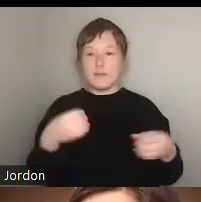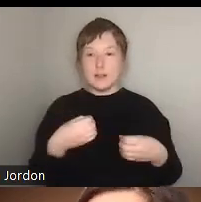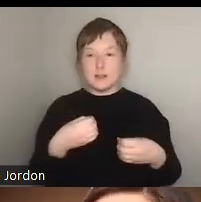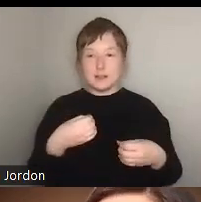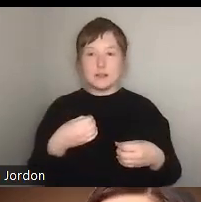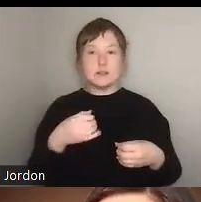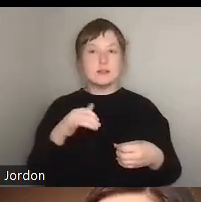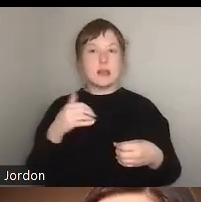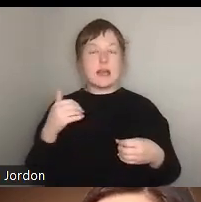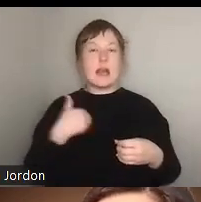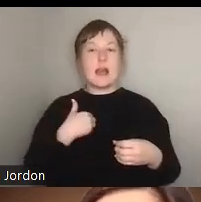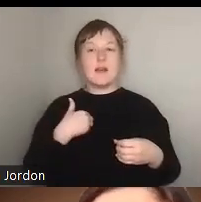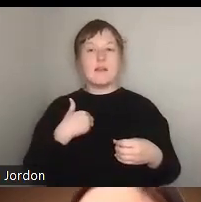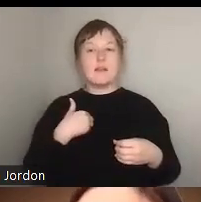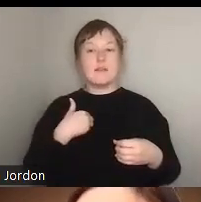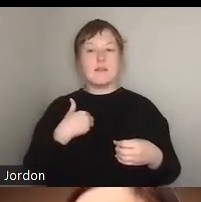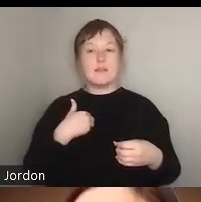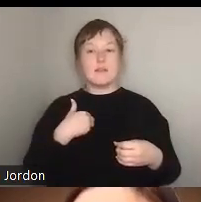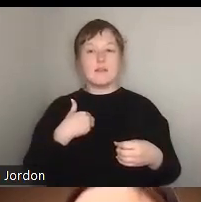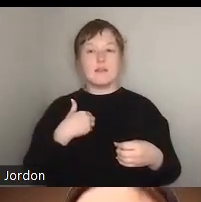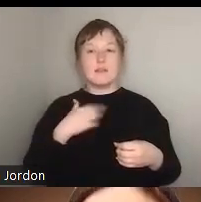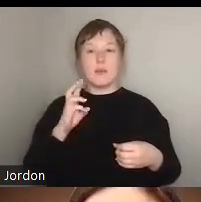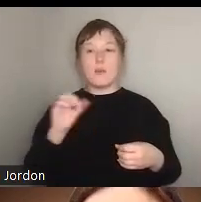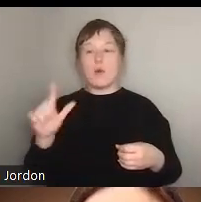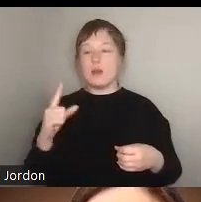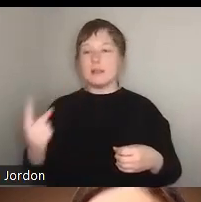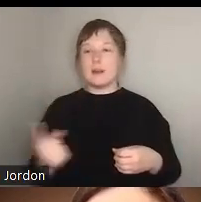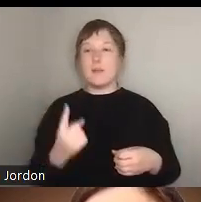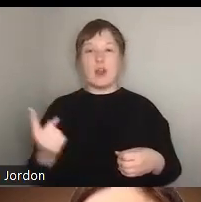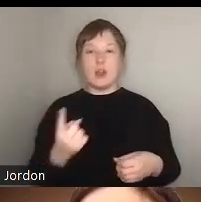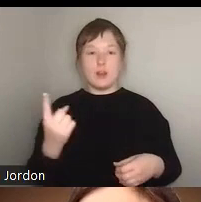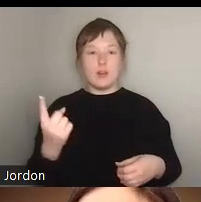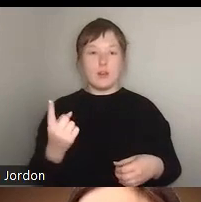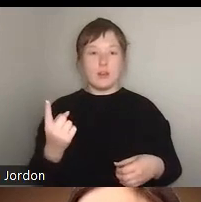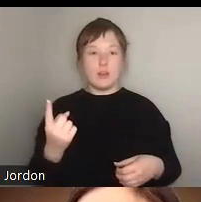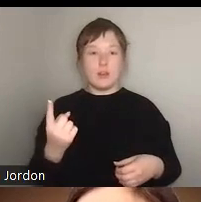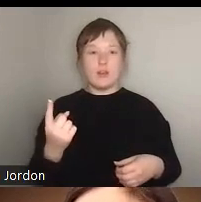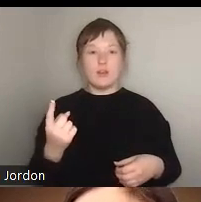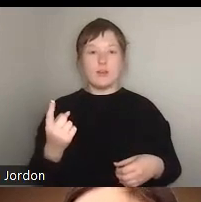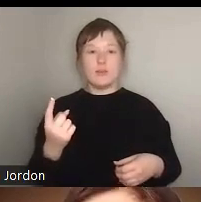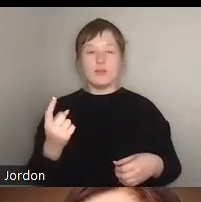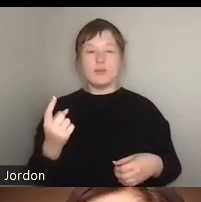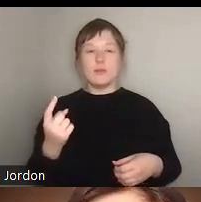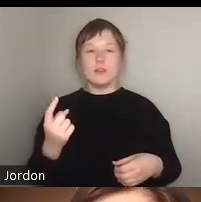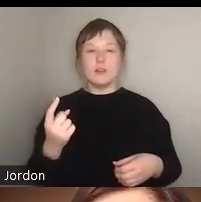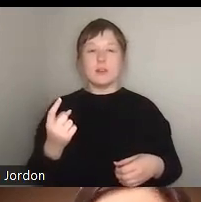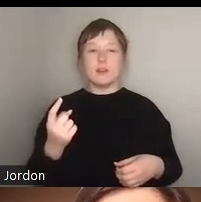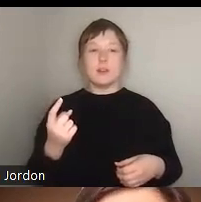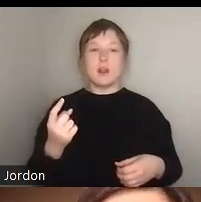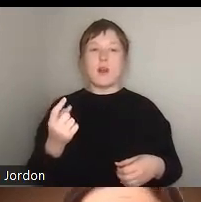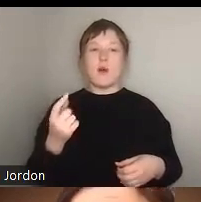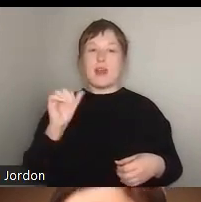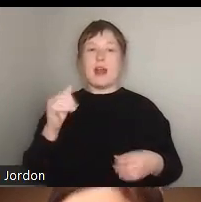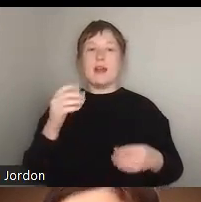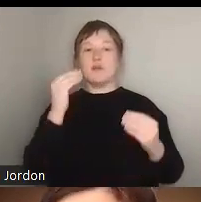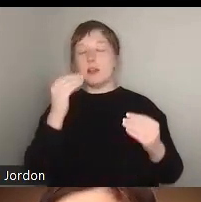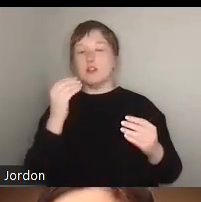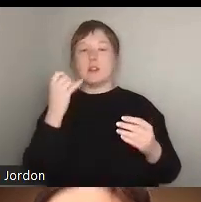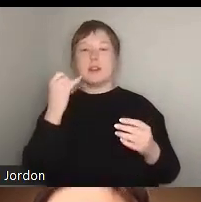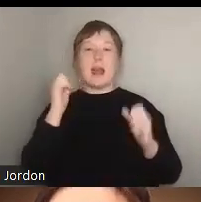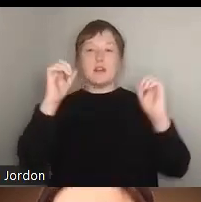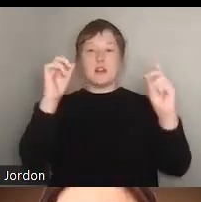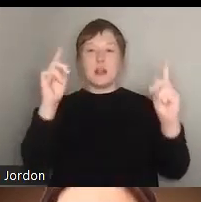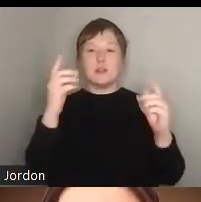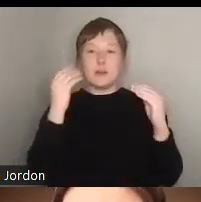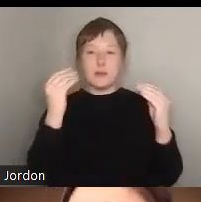having that even on like your wall somewhere, like the information for local domestic violence shelter, having educational information